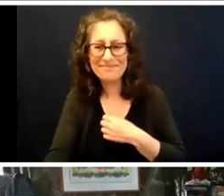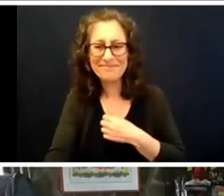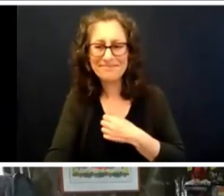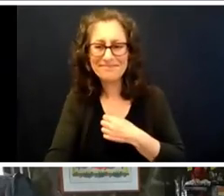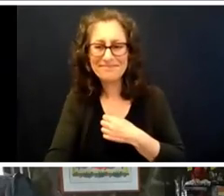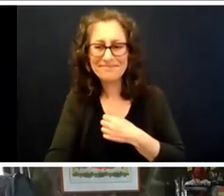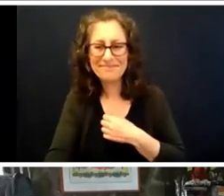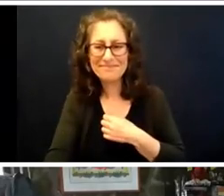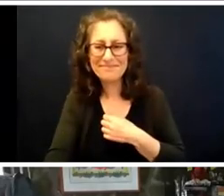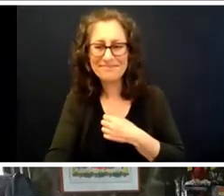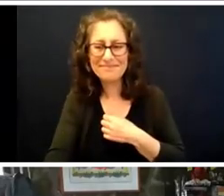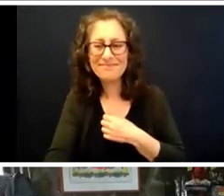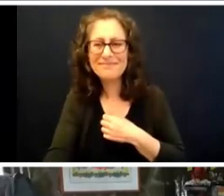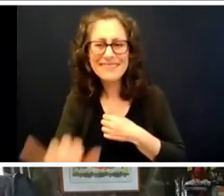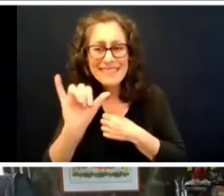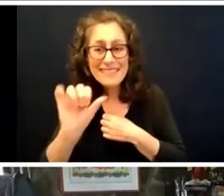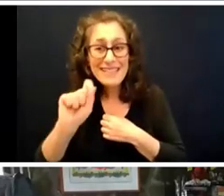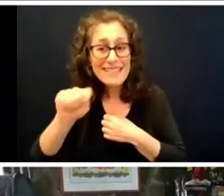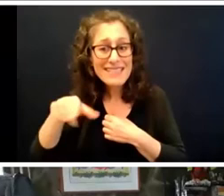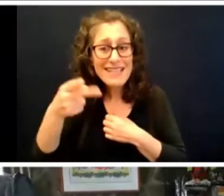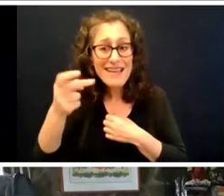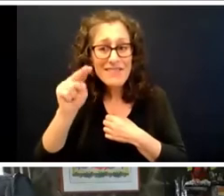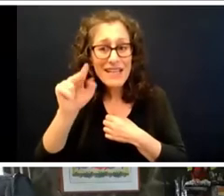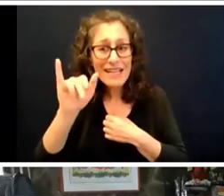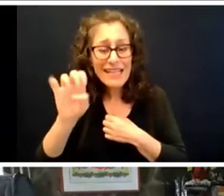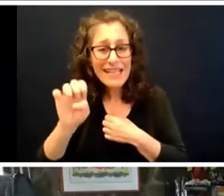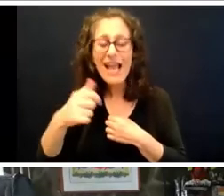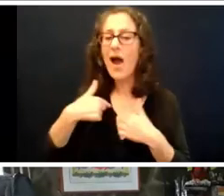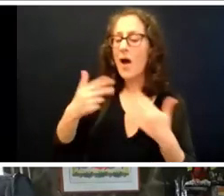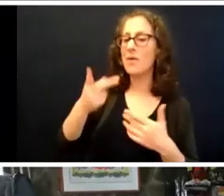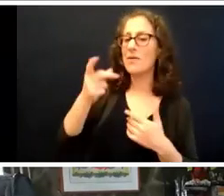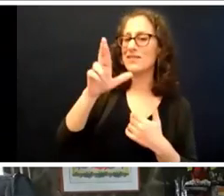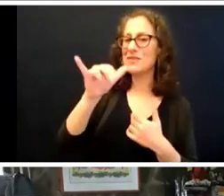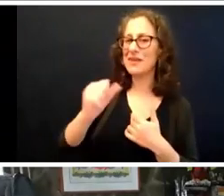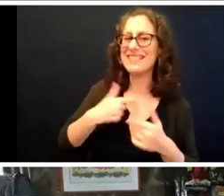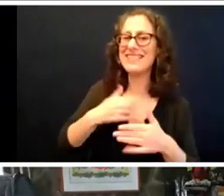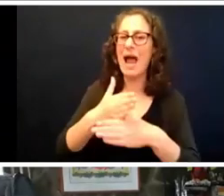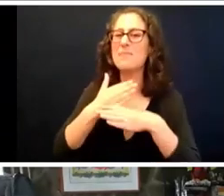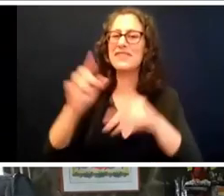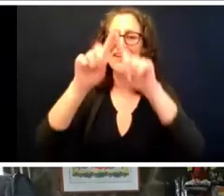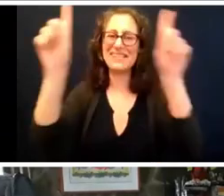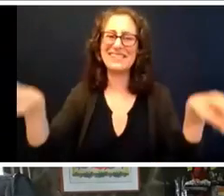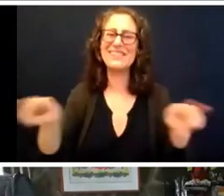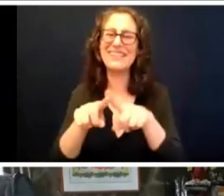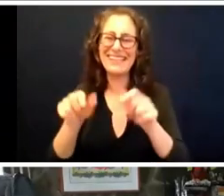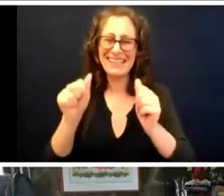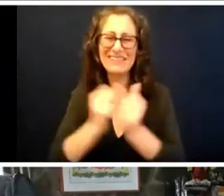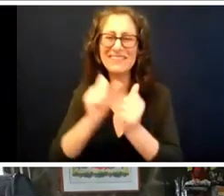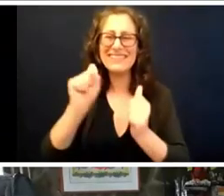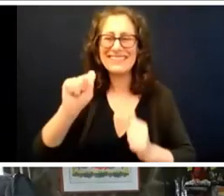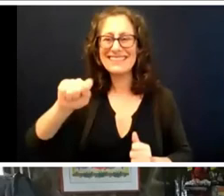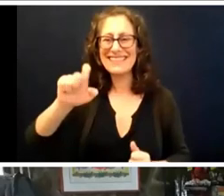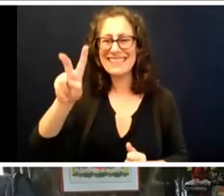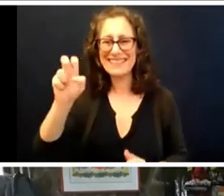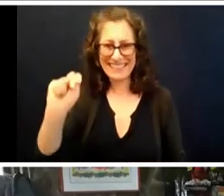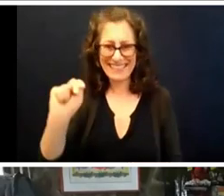Yeah. Is that Stephanie? It's Chris. I'm sharing the screen with Chris. Simon. Yeah. So